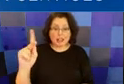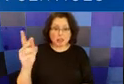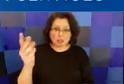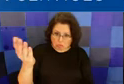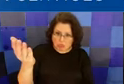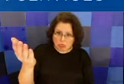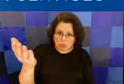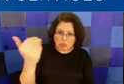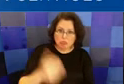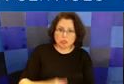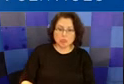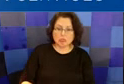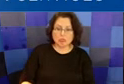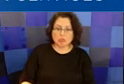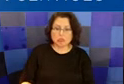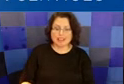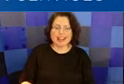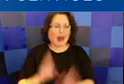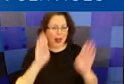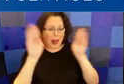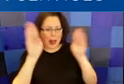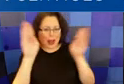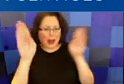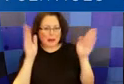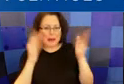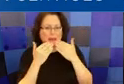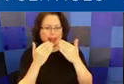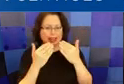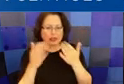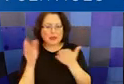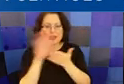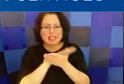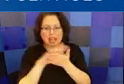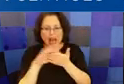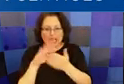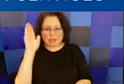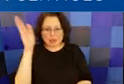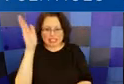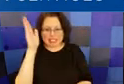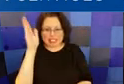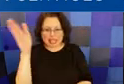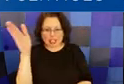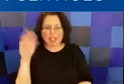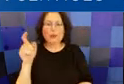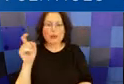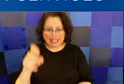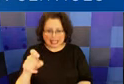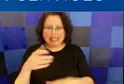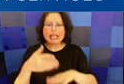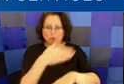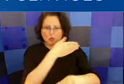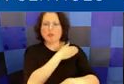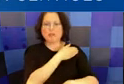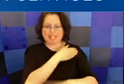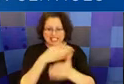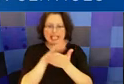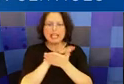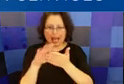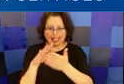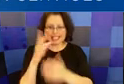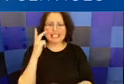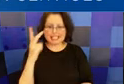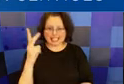unmute yourself? Sure, thanks. Nice presentation, much needed upgrades here to see that will be happening